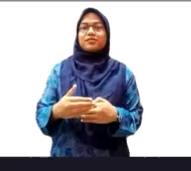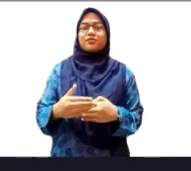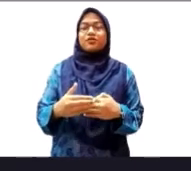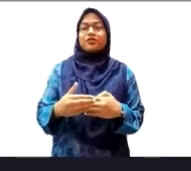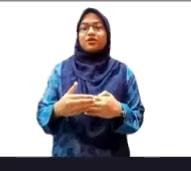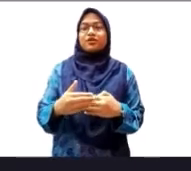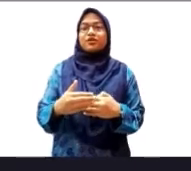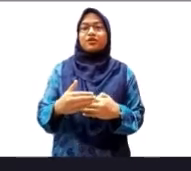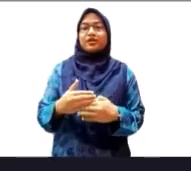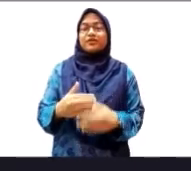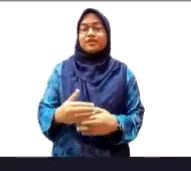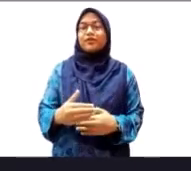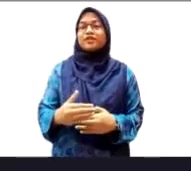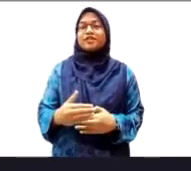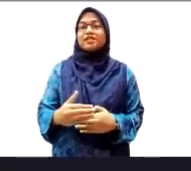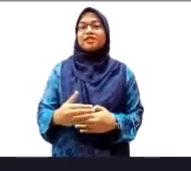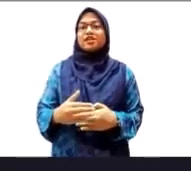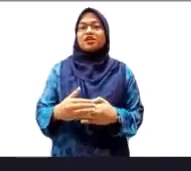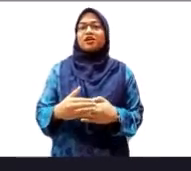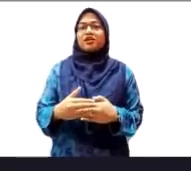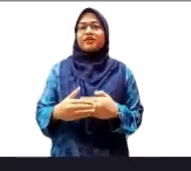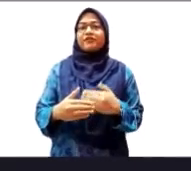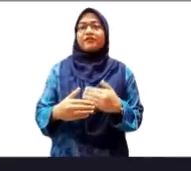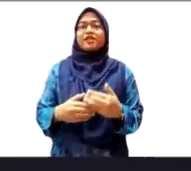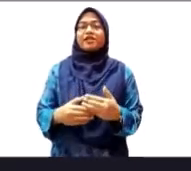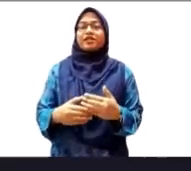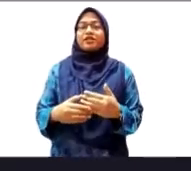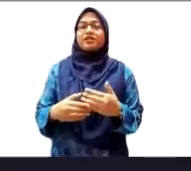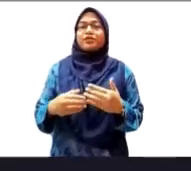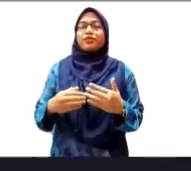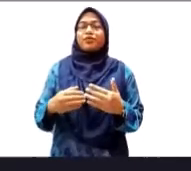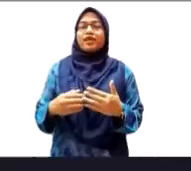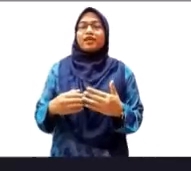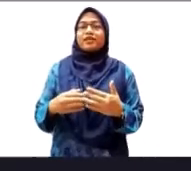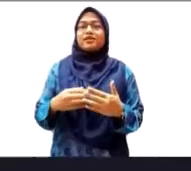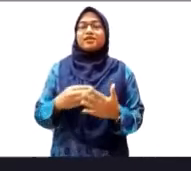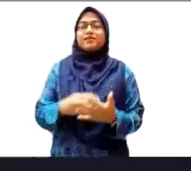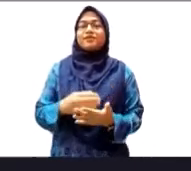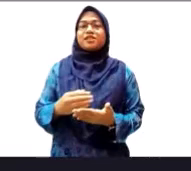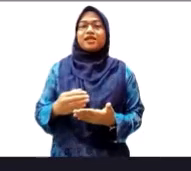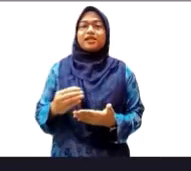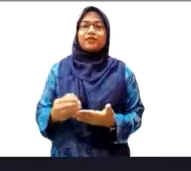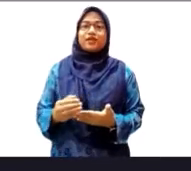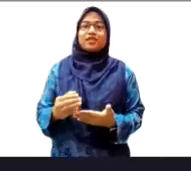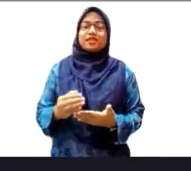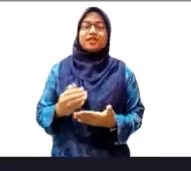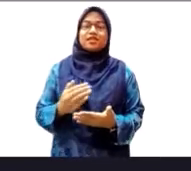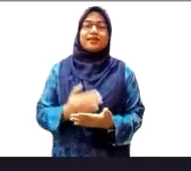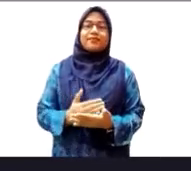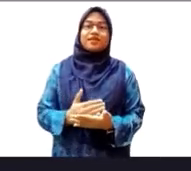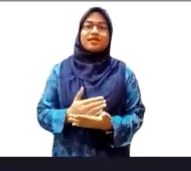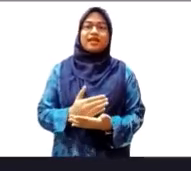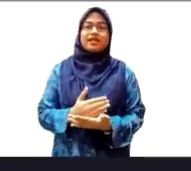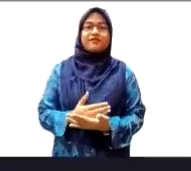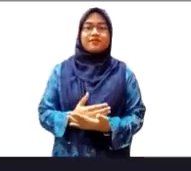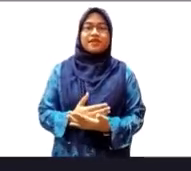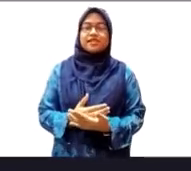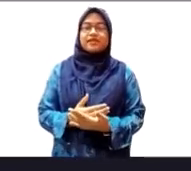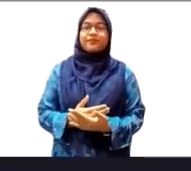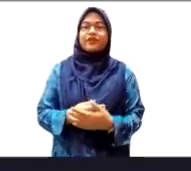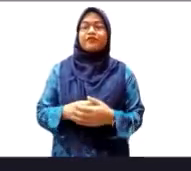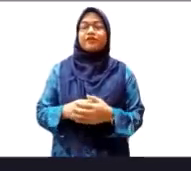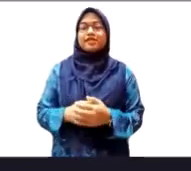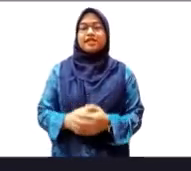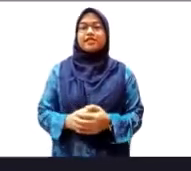students, the respondents, are not familiar with the simple sign language such as numbers and